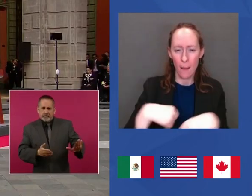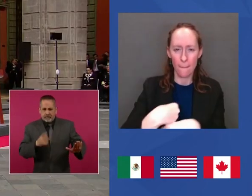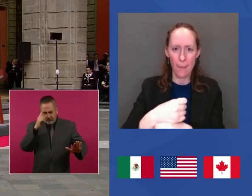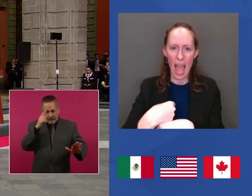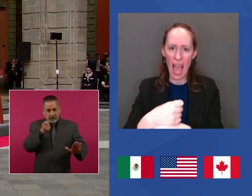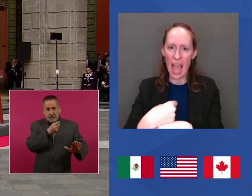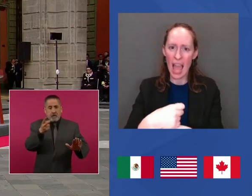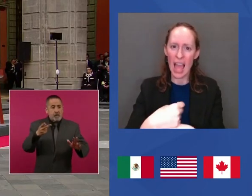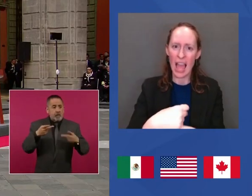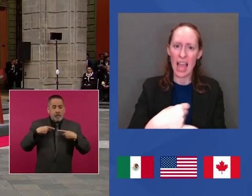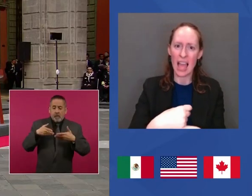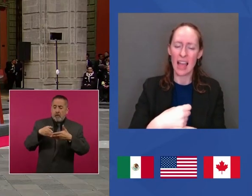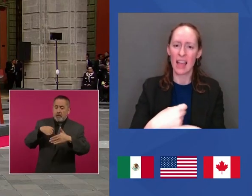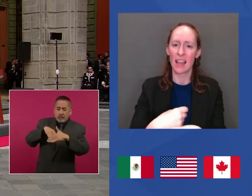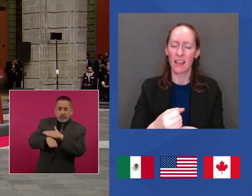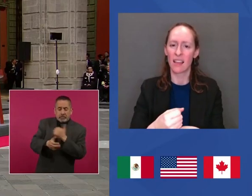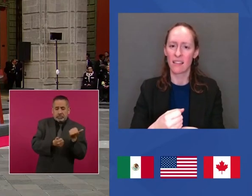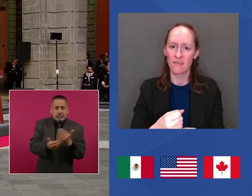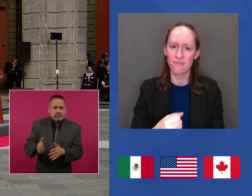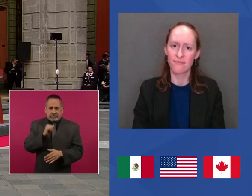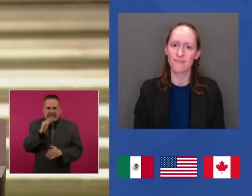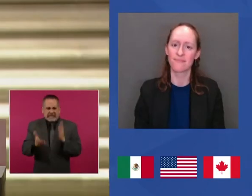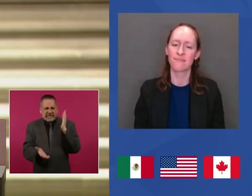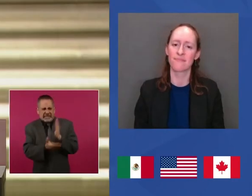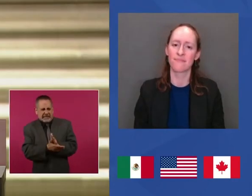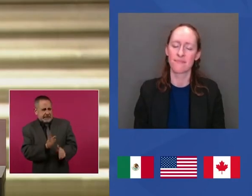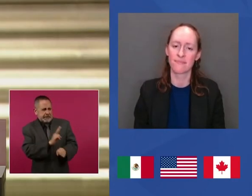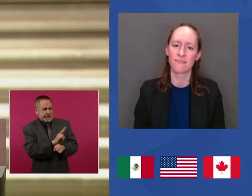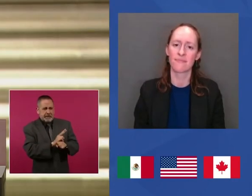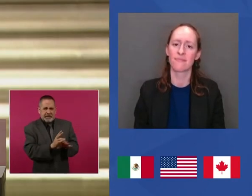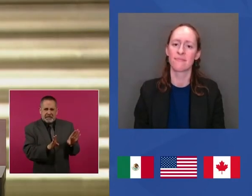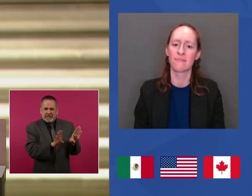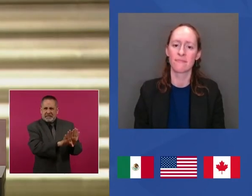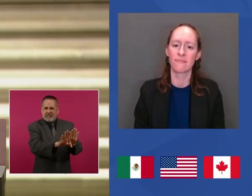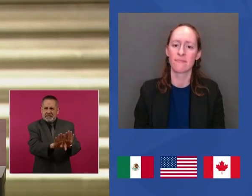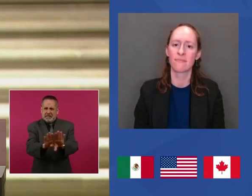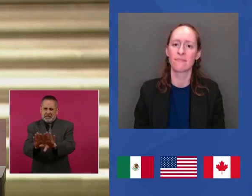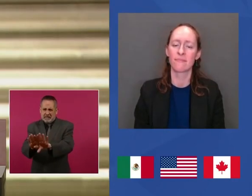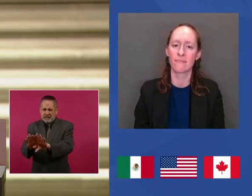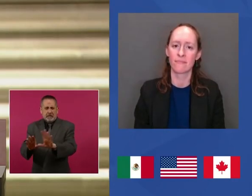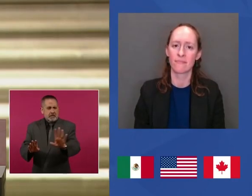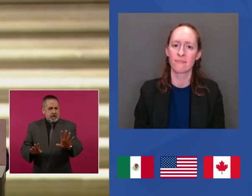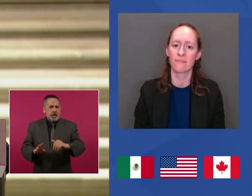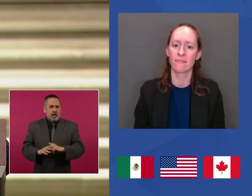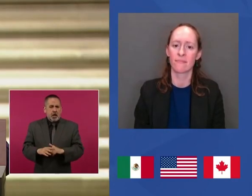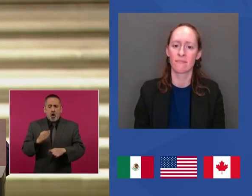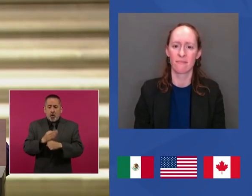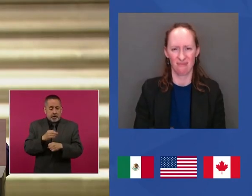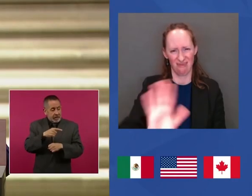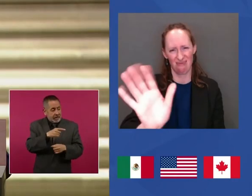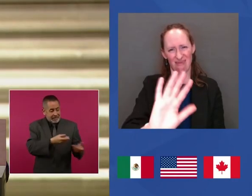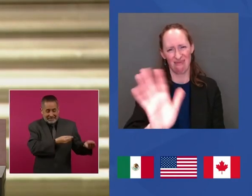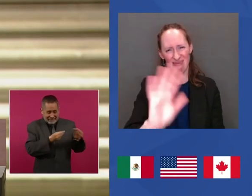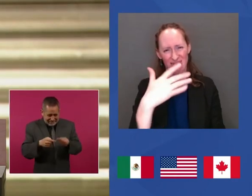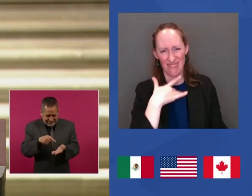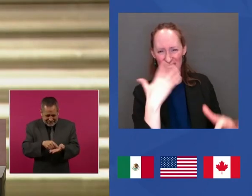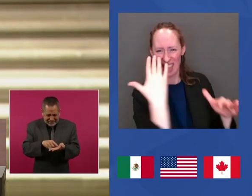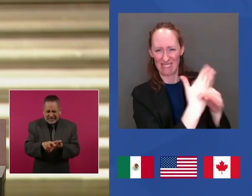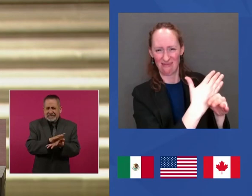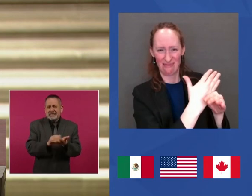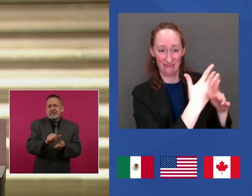avoiding the entrance of those chemical substances, and we are